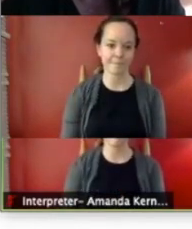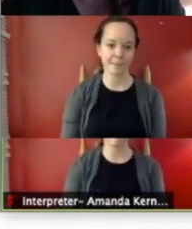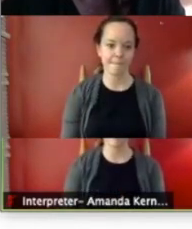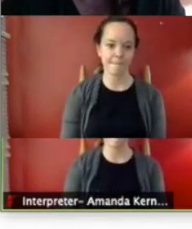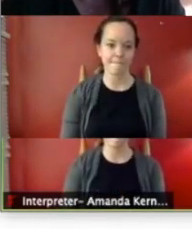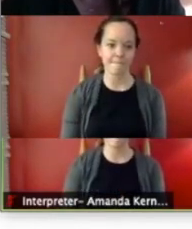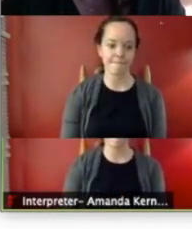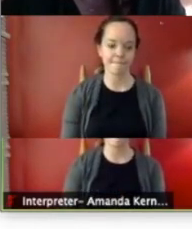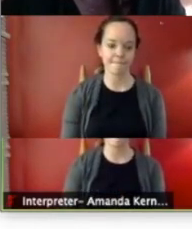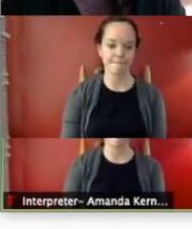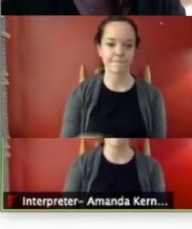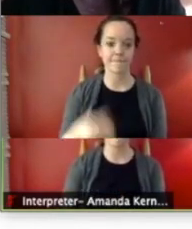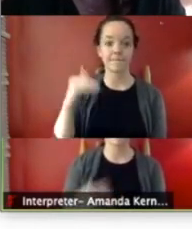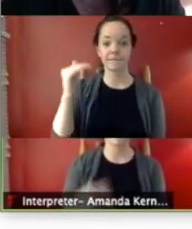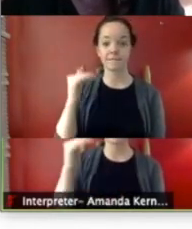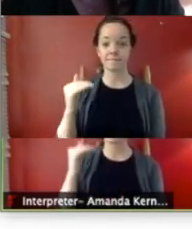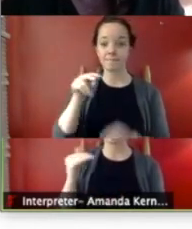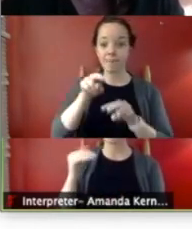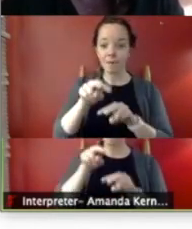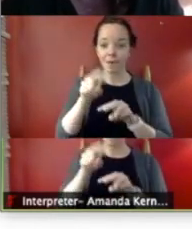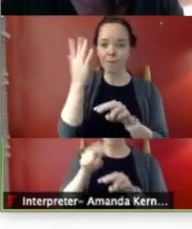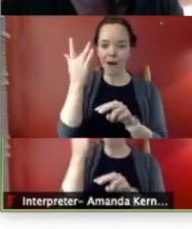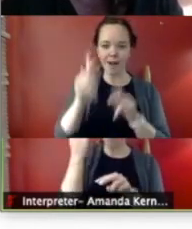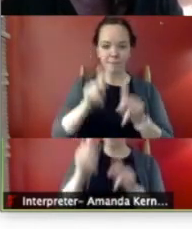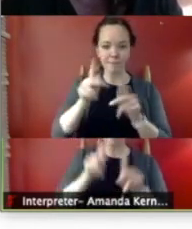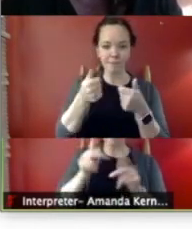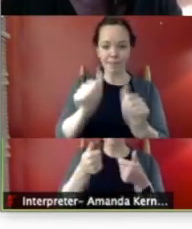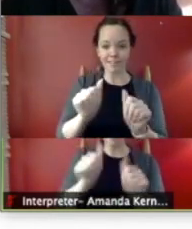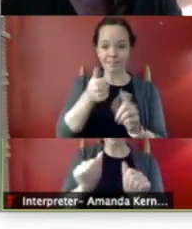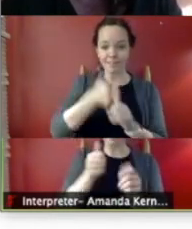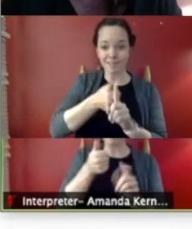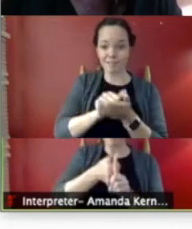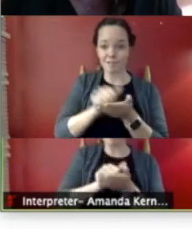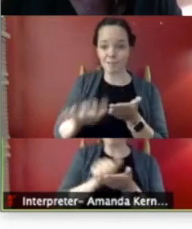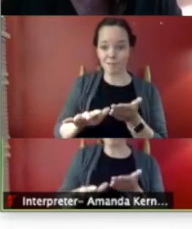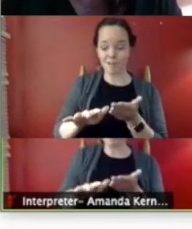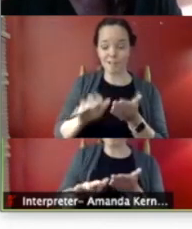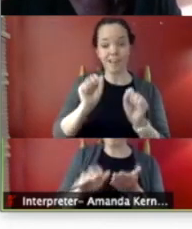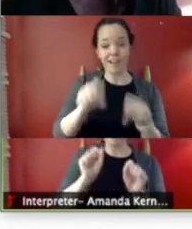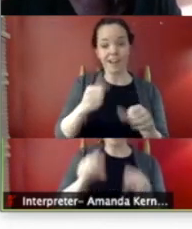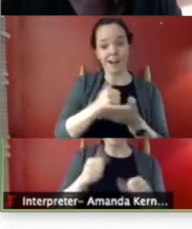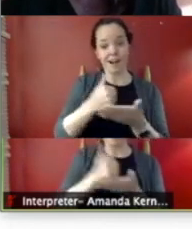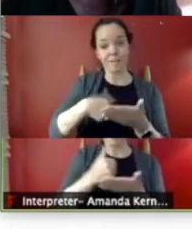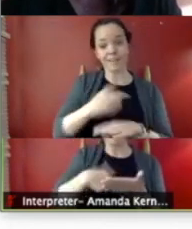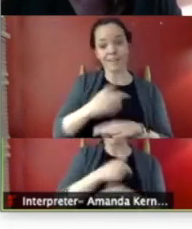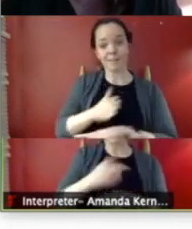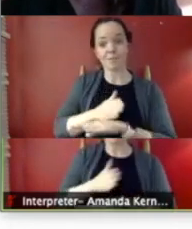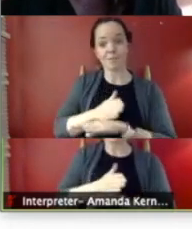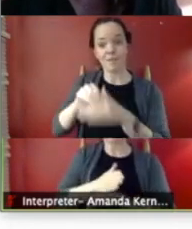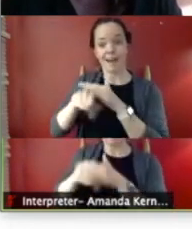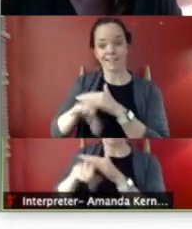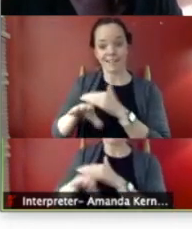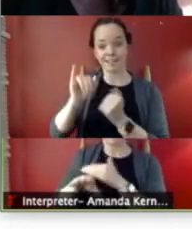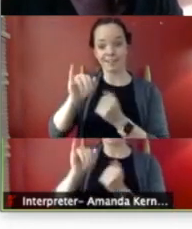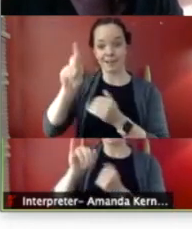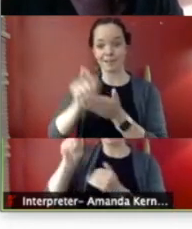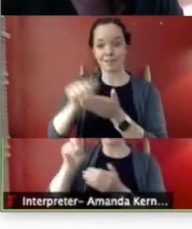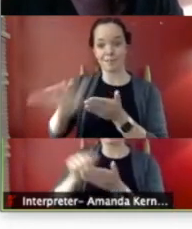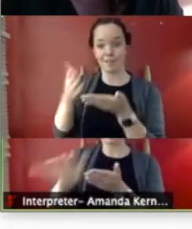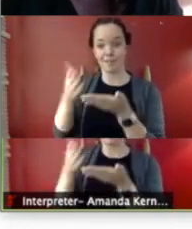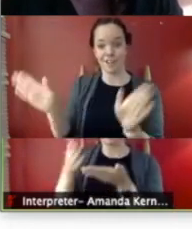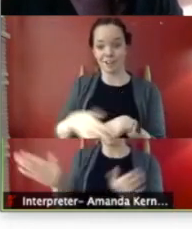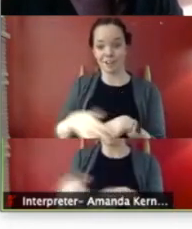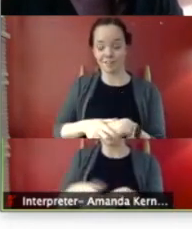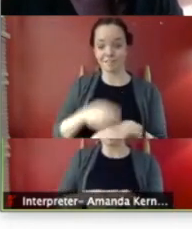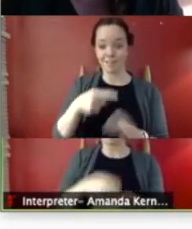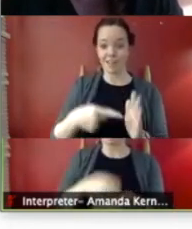Now, looking at why people attempt self-removal does give us a few strategies for improving access to IUD removal in general. It shows us the